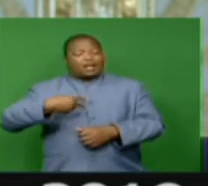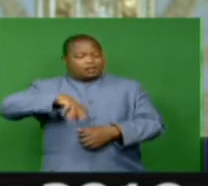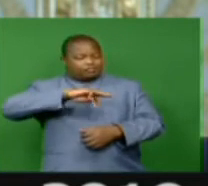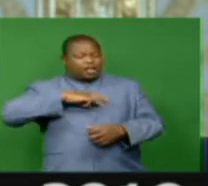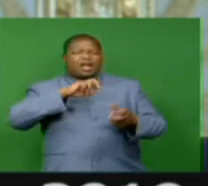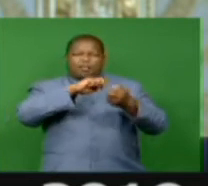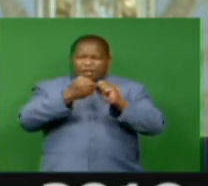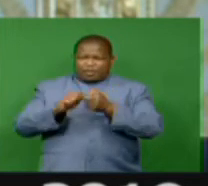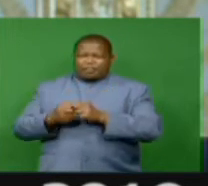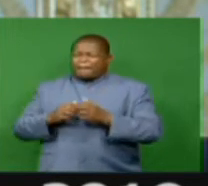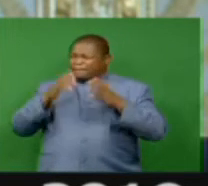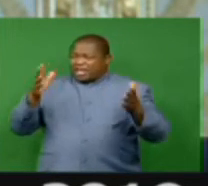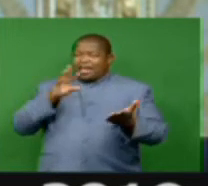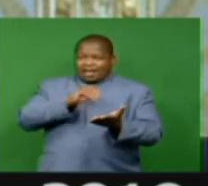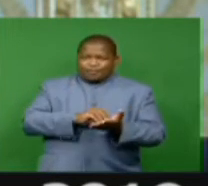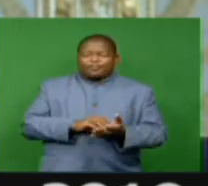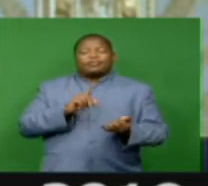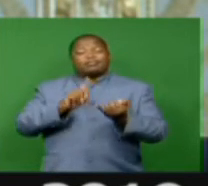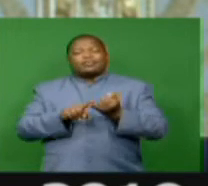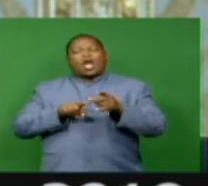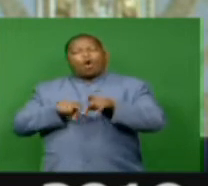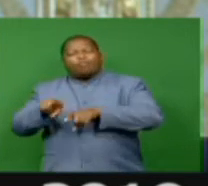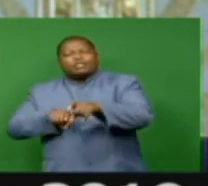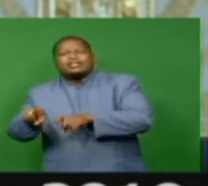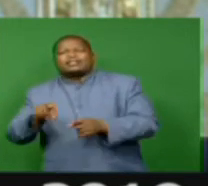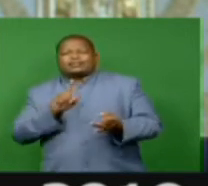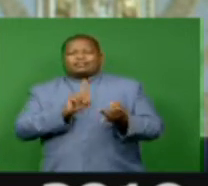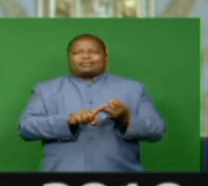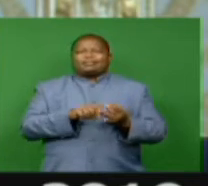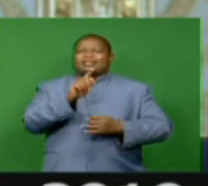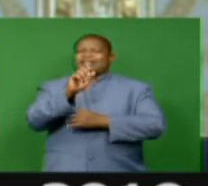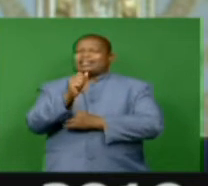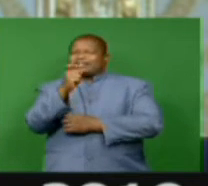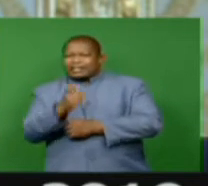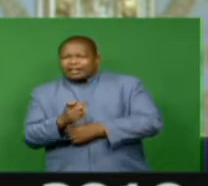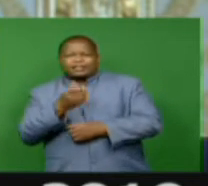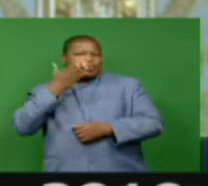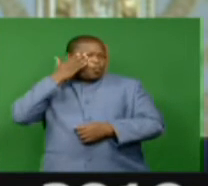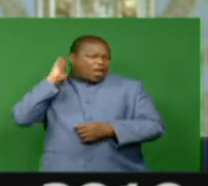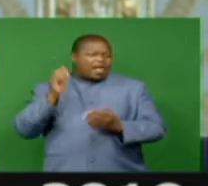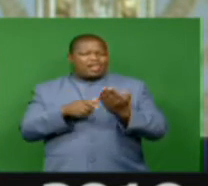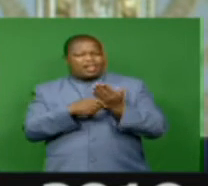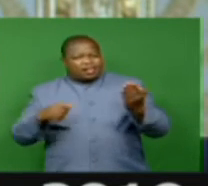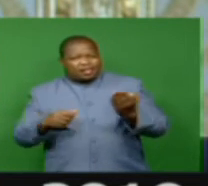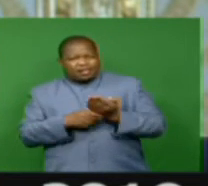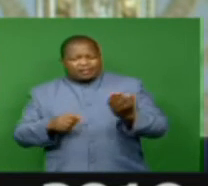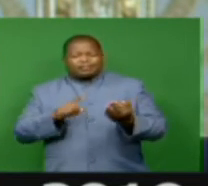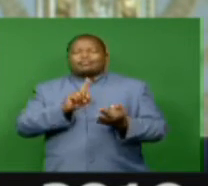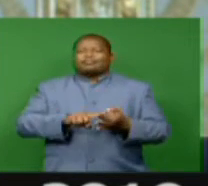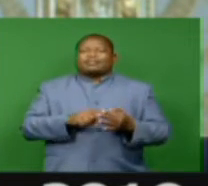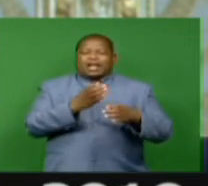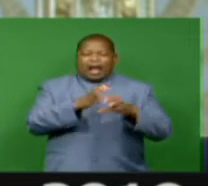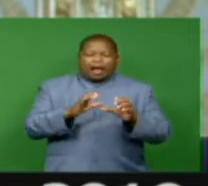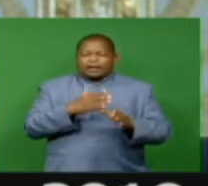taxation, cross-border data flows, intellectual property, trade, and employment